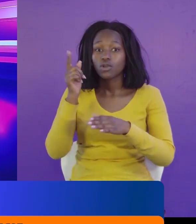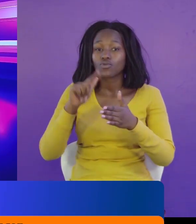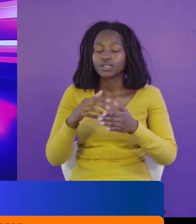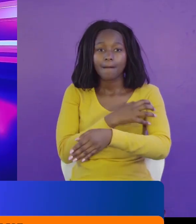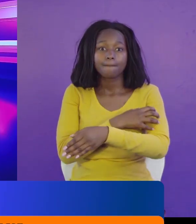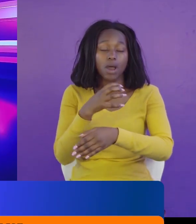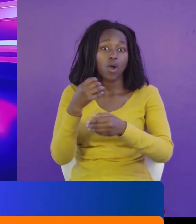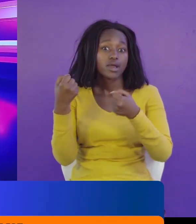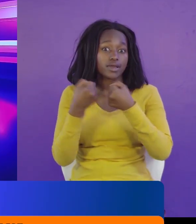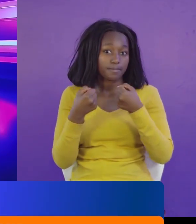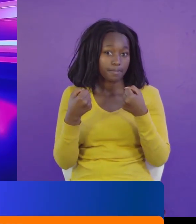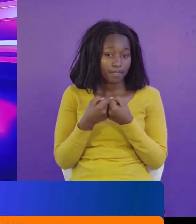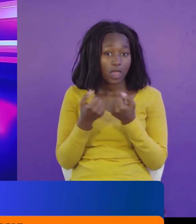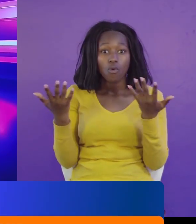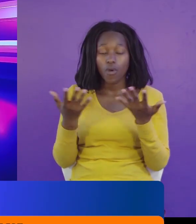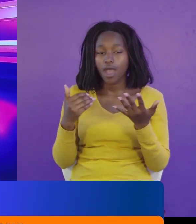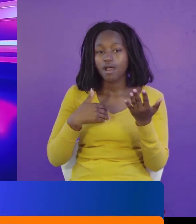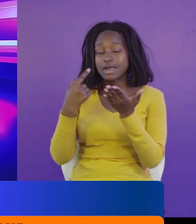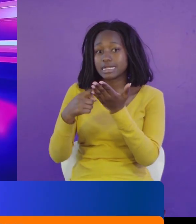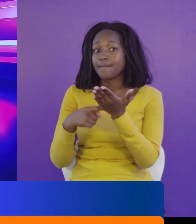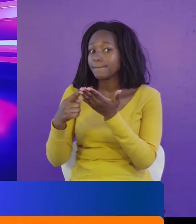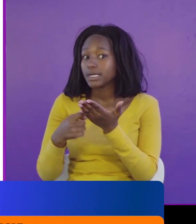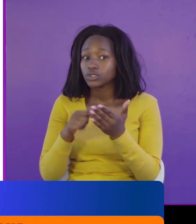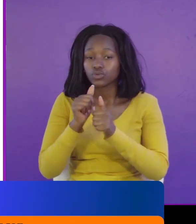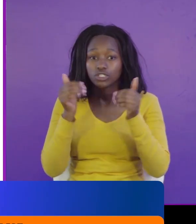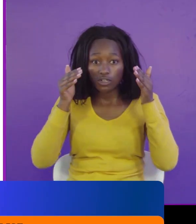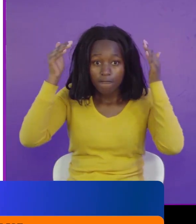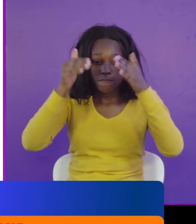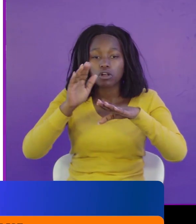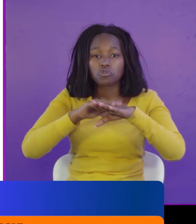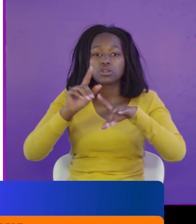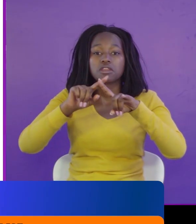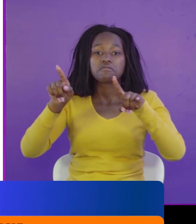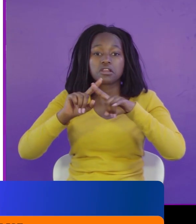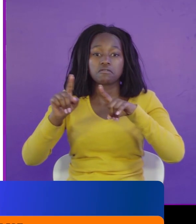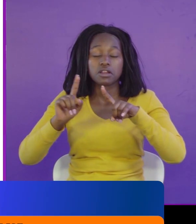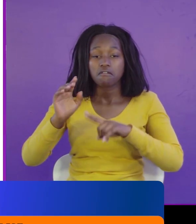the debate focuses on a number of counties and the new